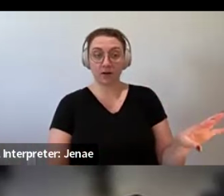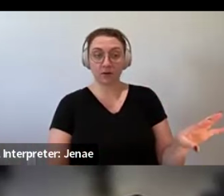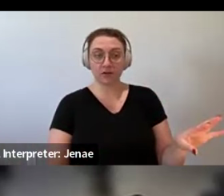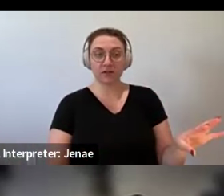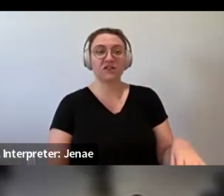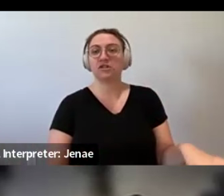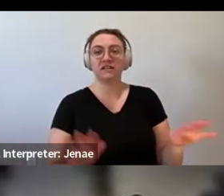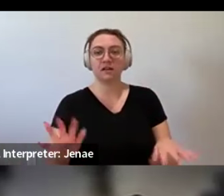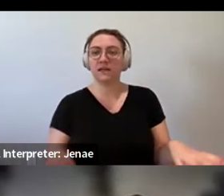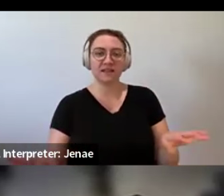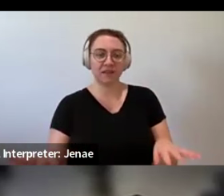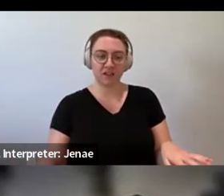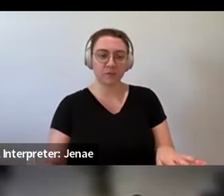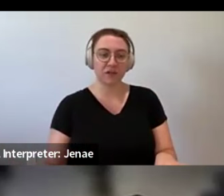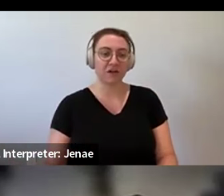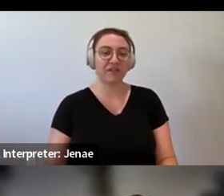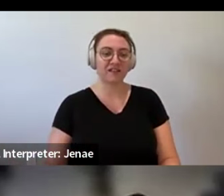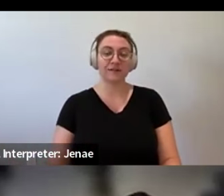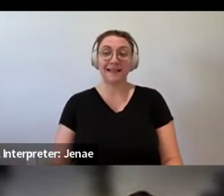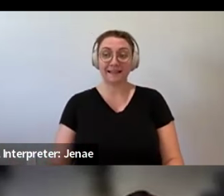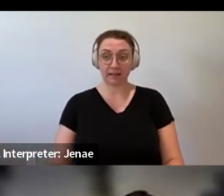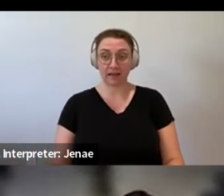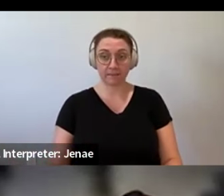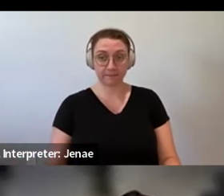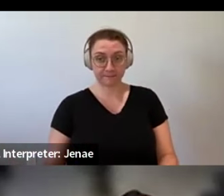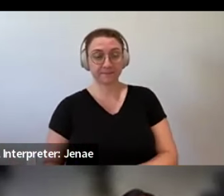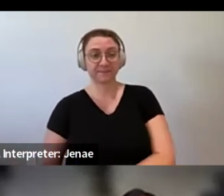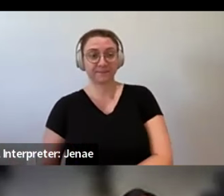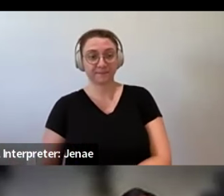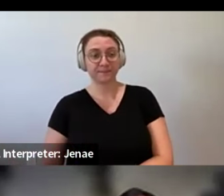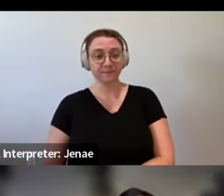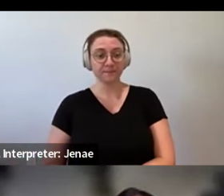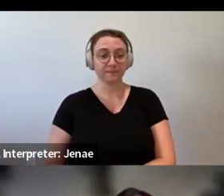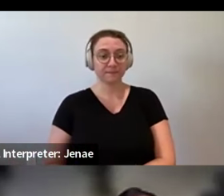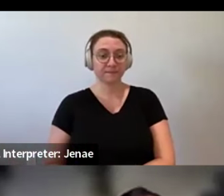there's no sound. So it's just going to be something that you observe, and it's called dandelion.